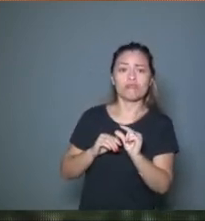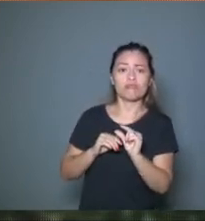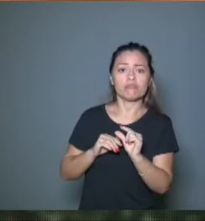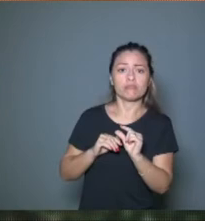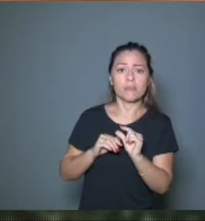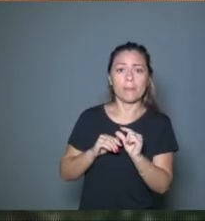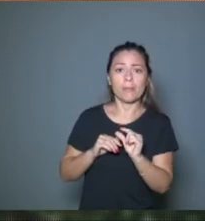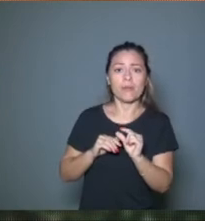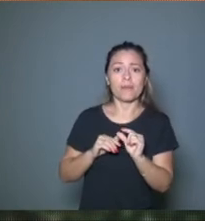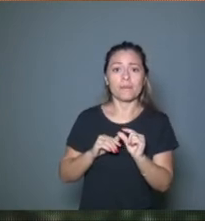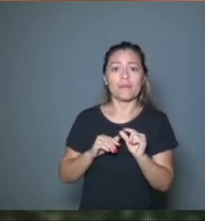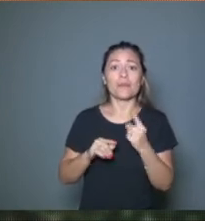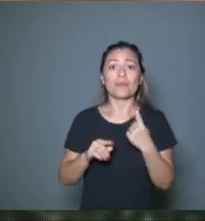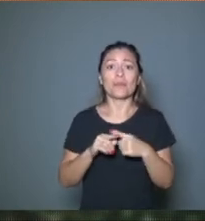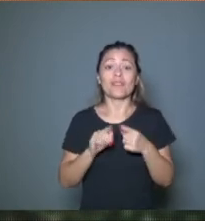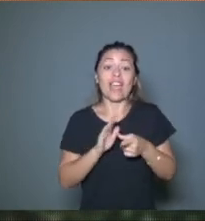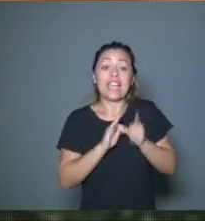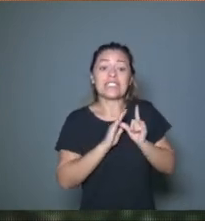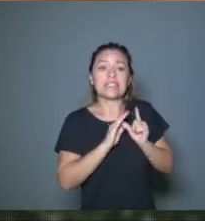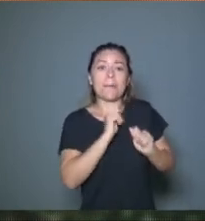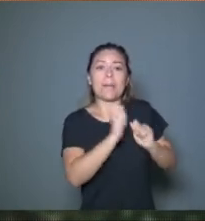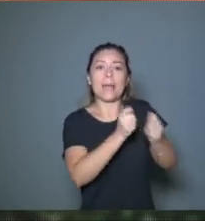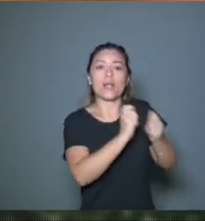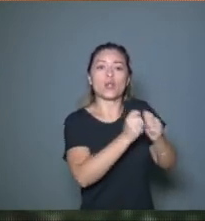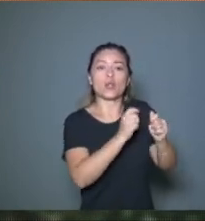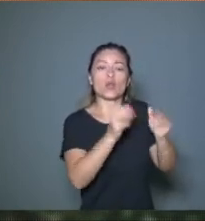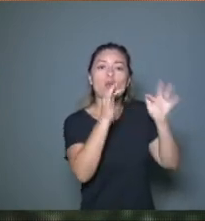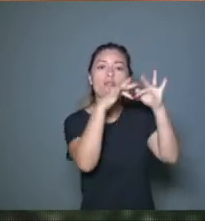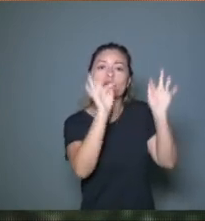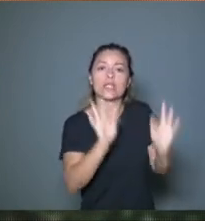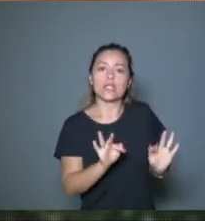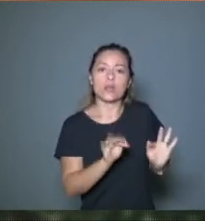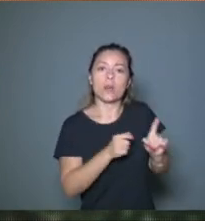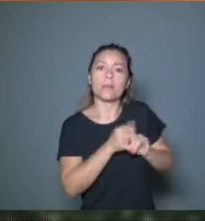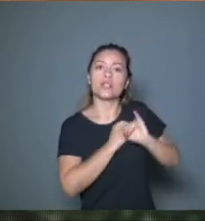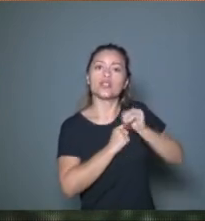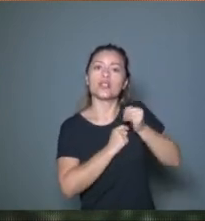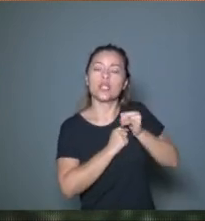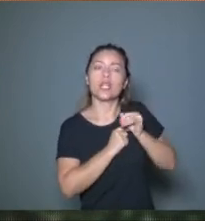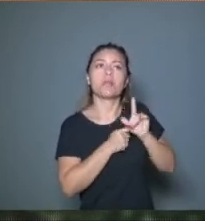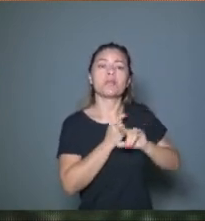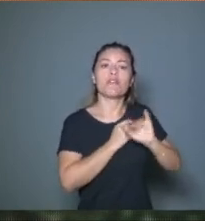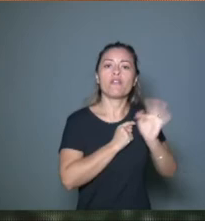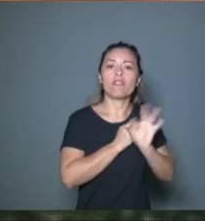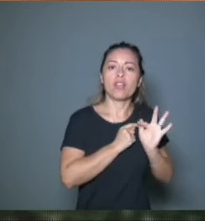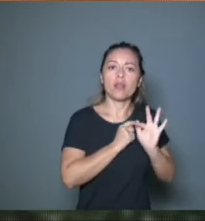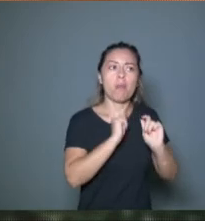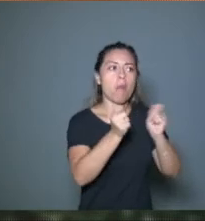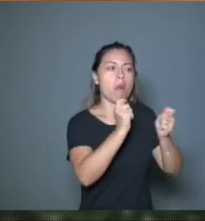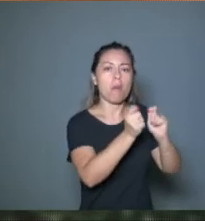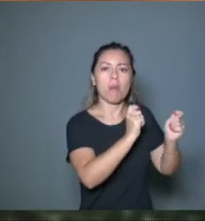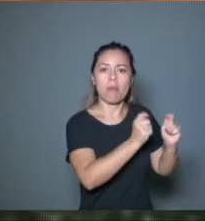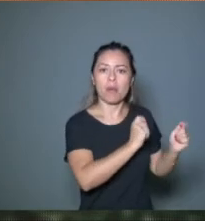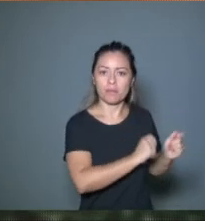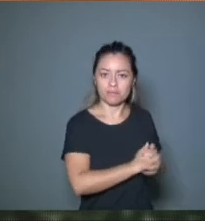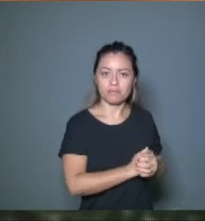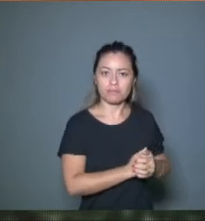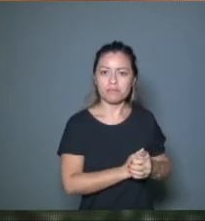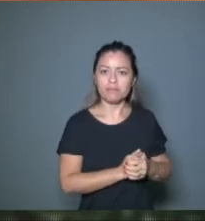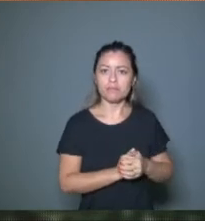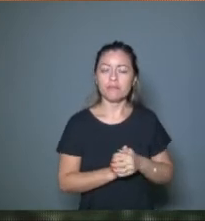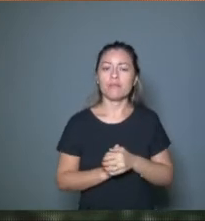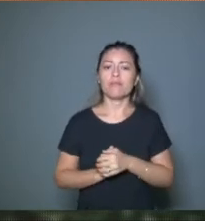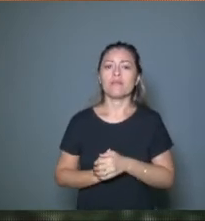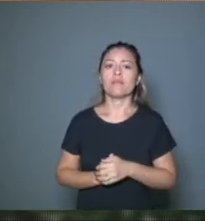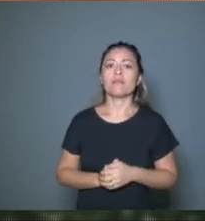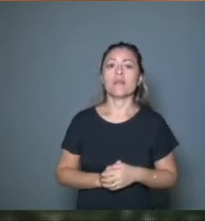one that creates more value. And why is it that we had lower cash? Because we paid our January